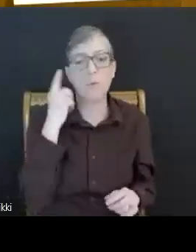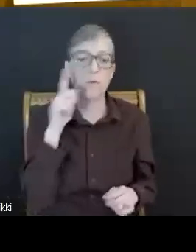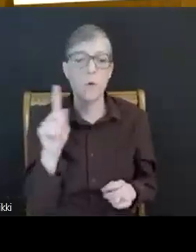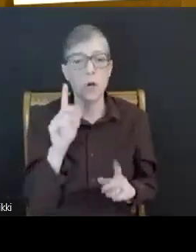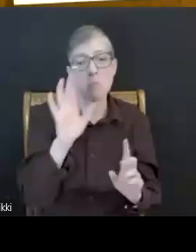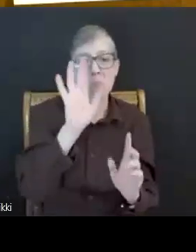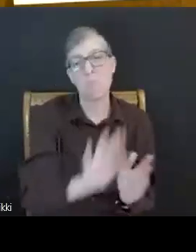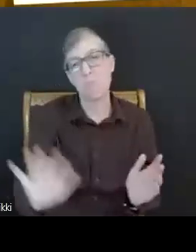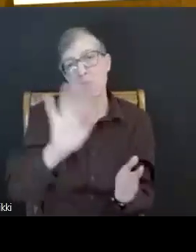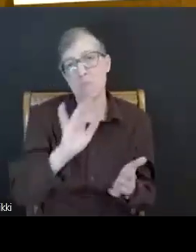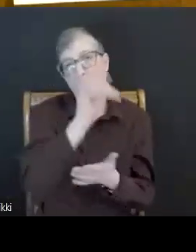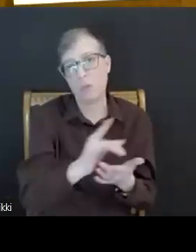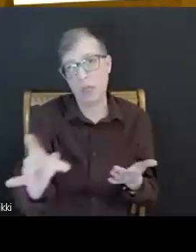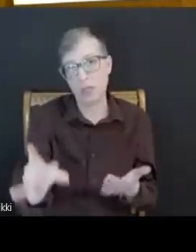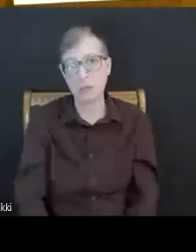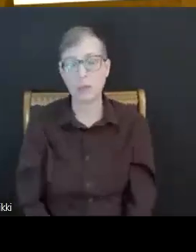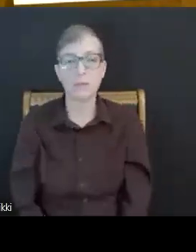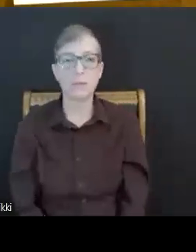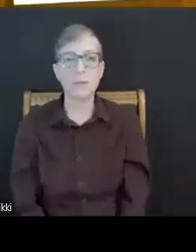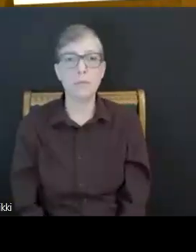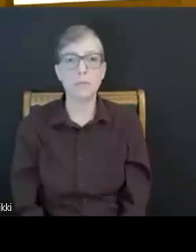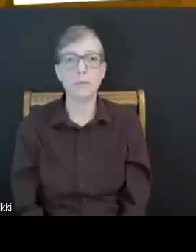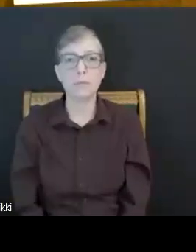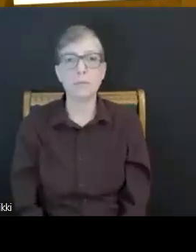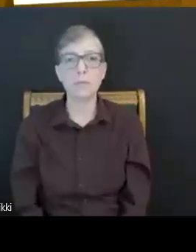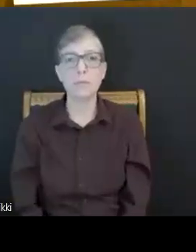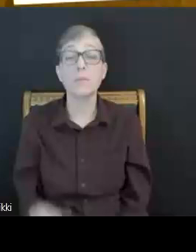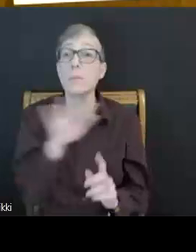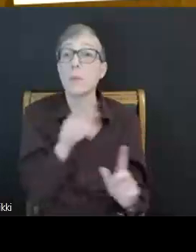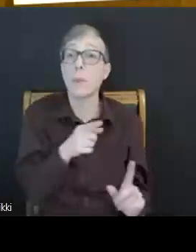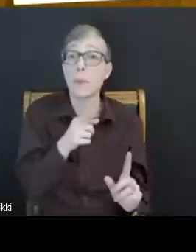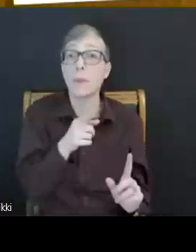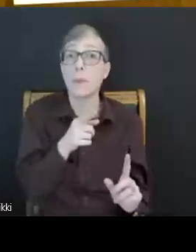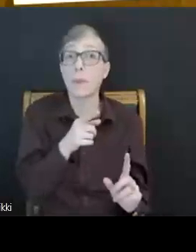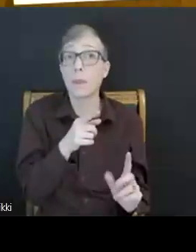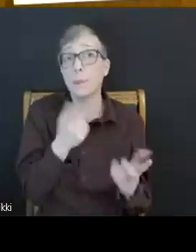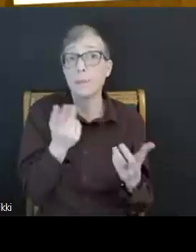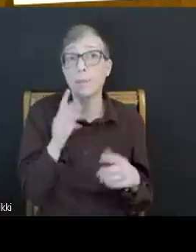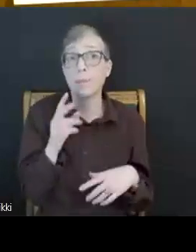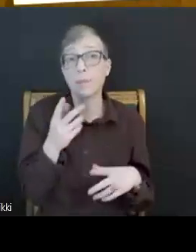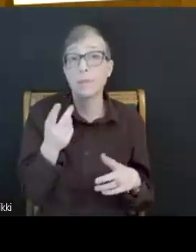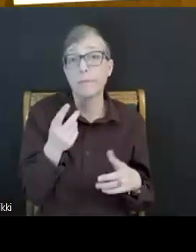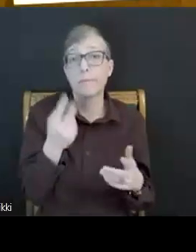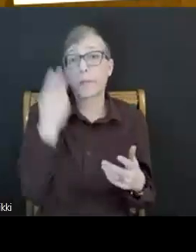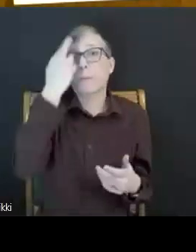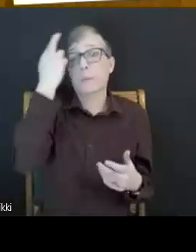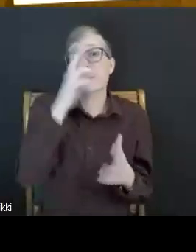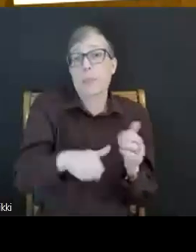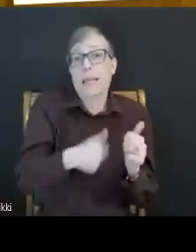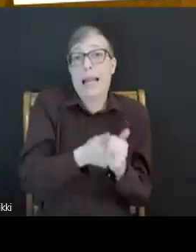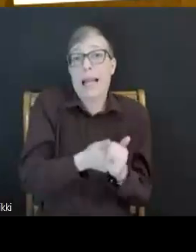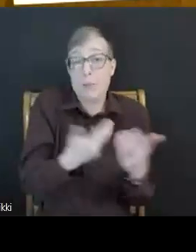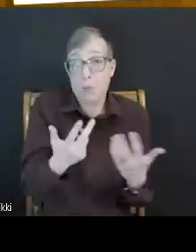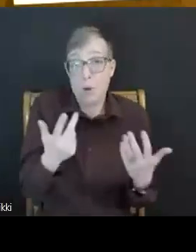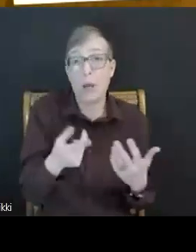And it was focused on helping the person meet goals that they defined. So in a way, it was like acceptance and commitment